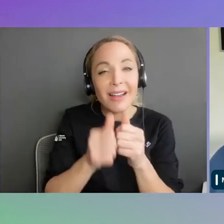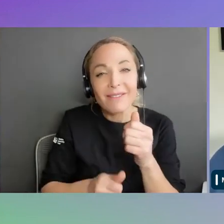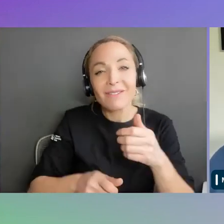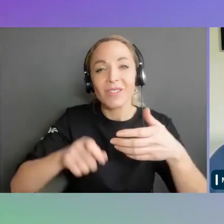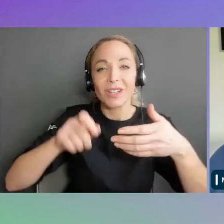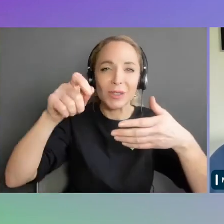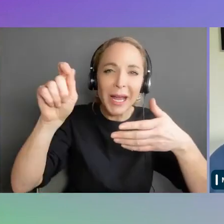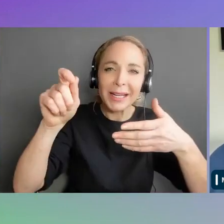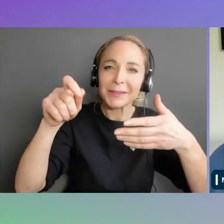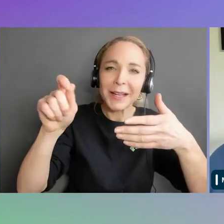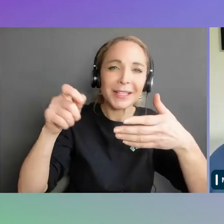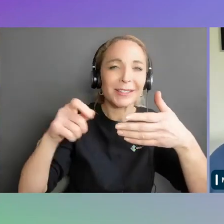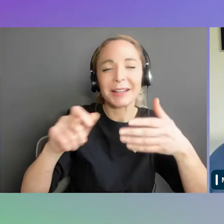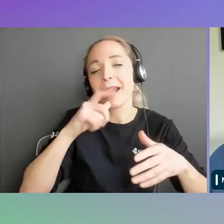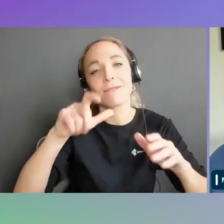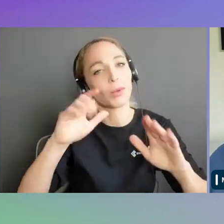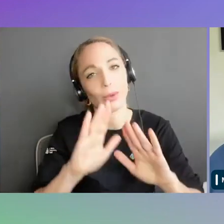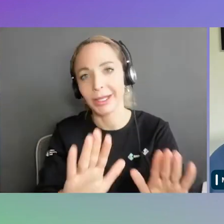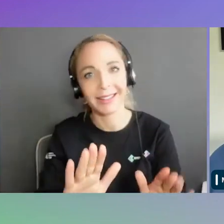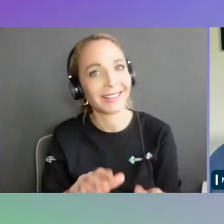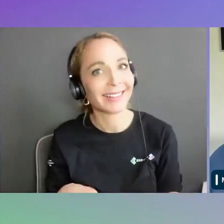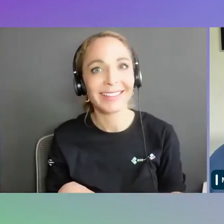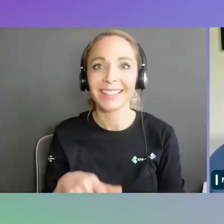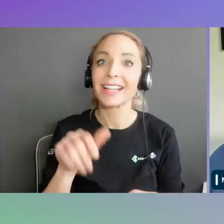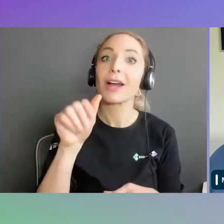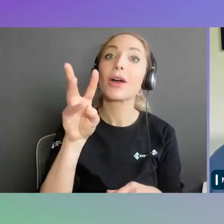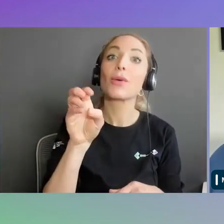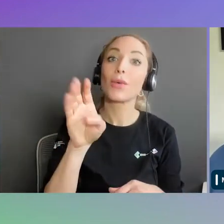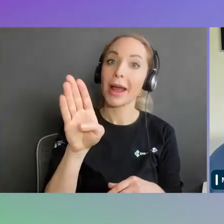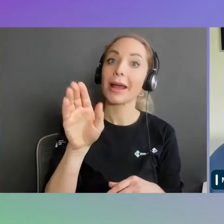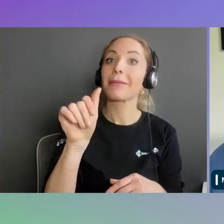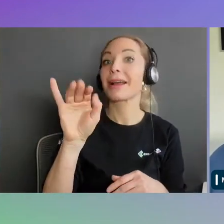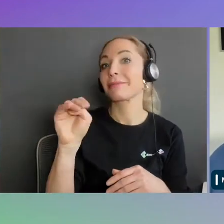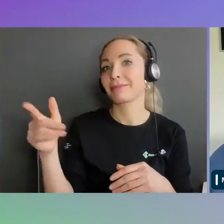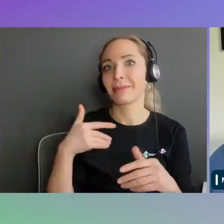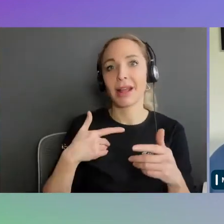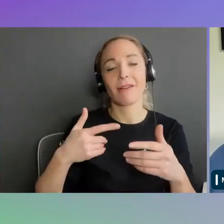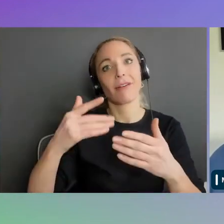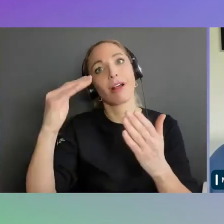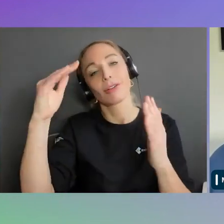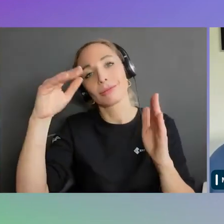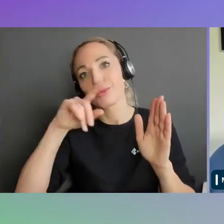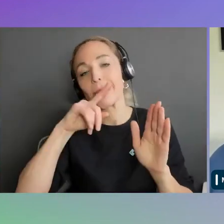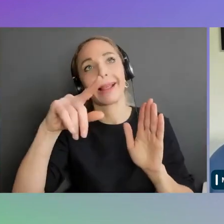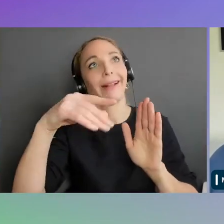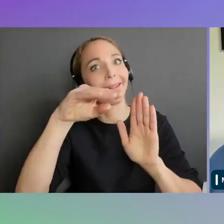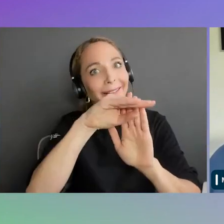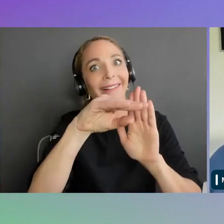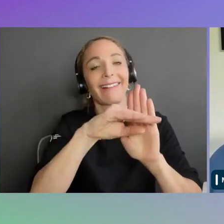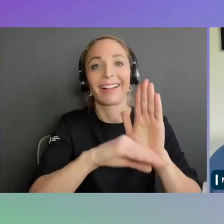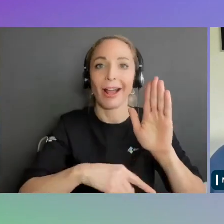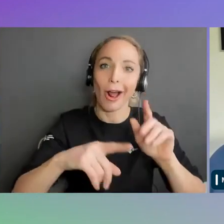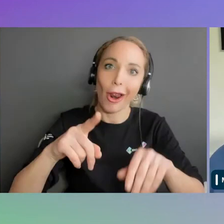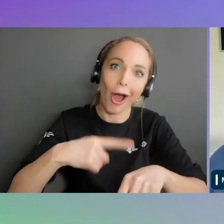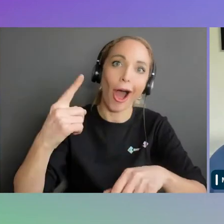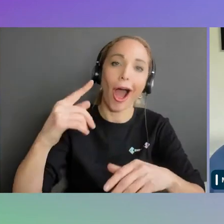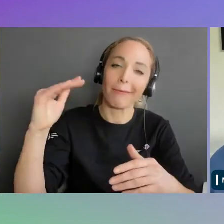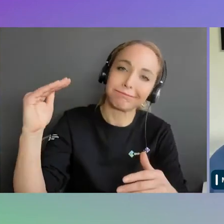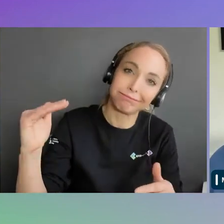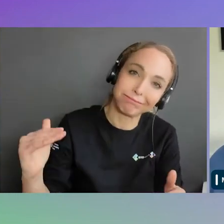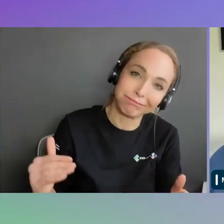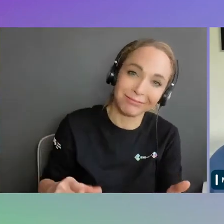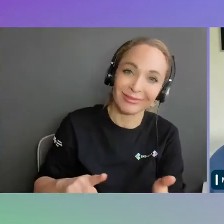from the checklist. Like WebAIM, they have like a long checklist. Mm-hmm. Like try as much as you can. I like to